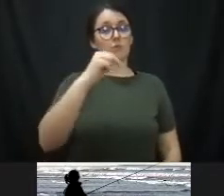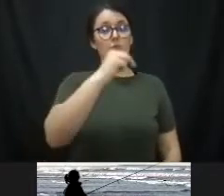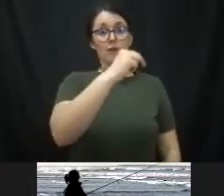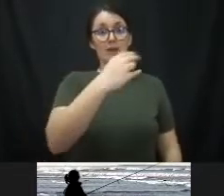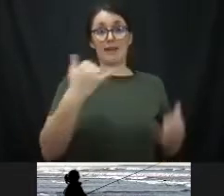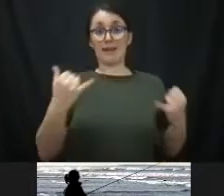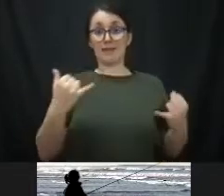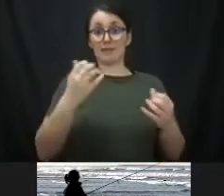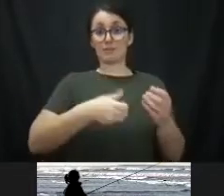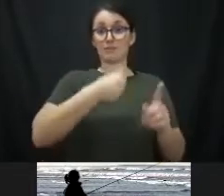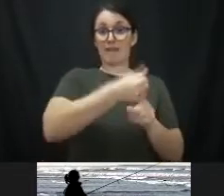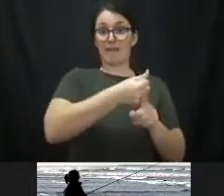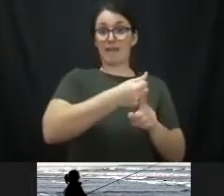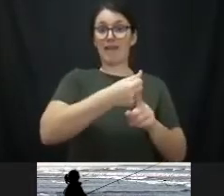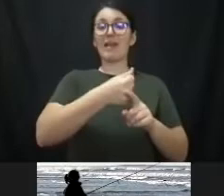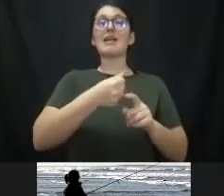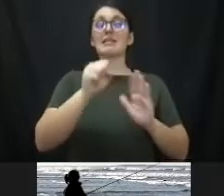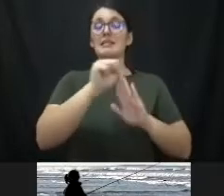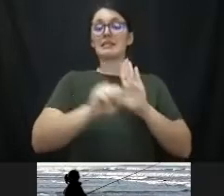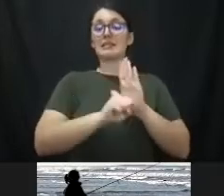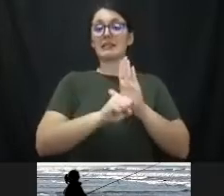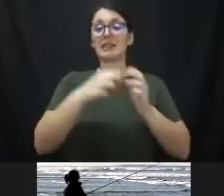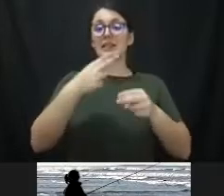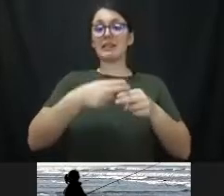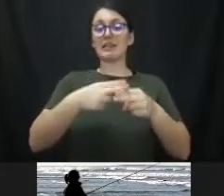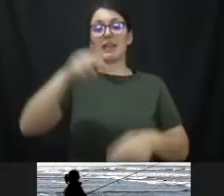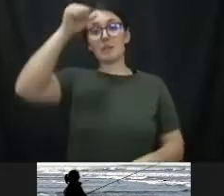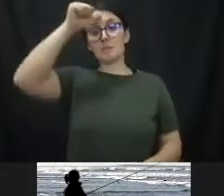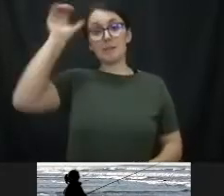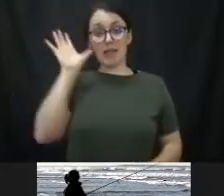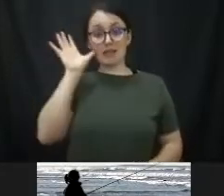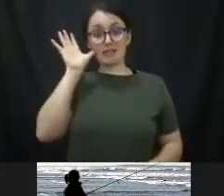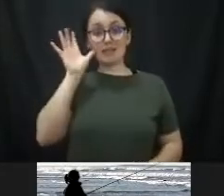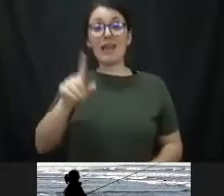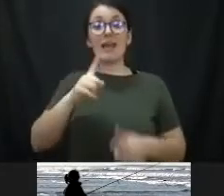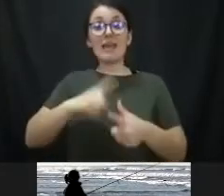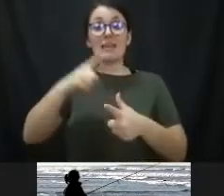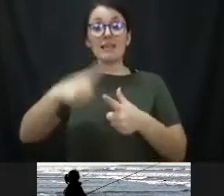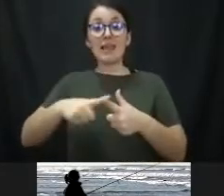up to Alaska. And then the end of May,